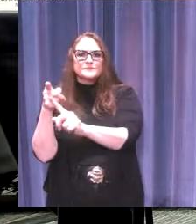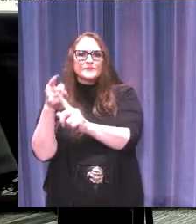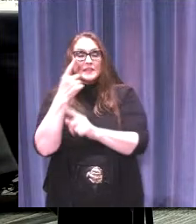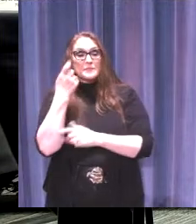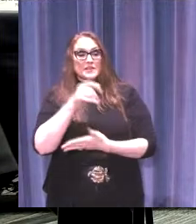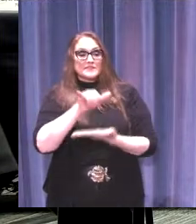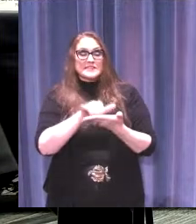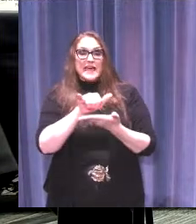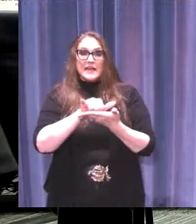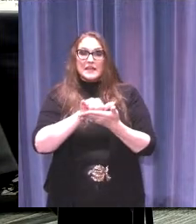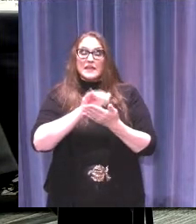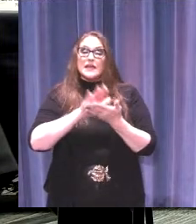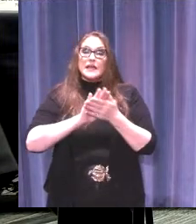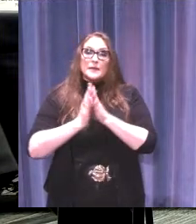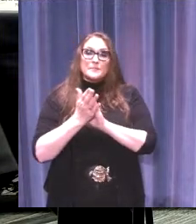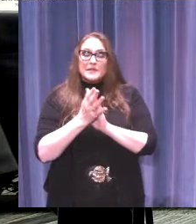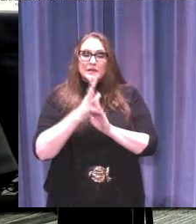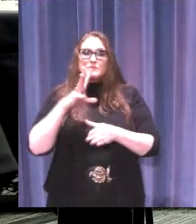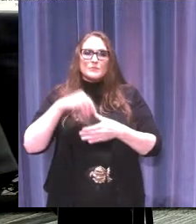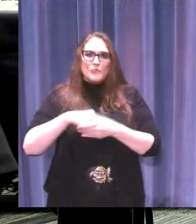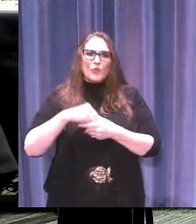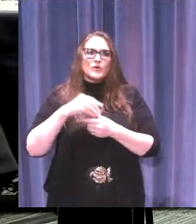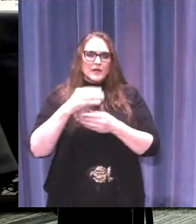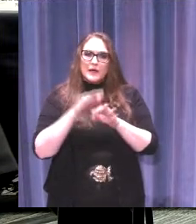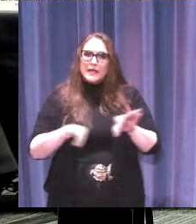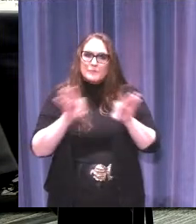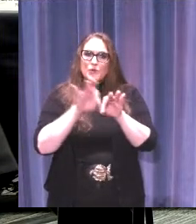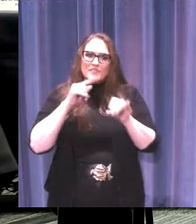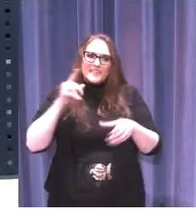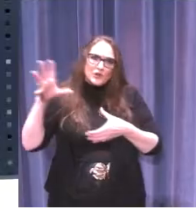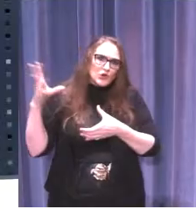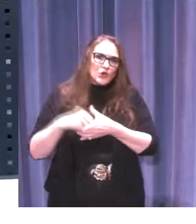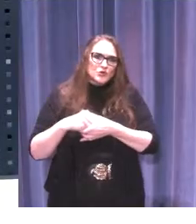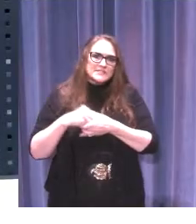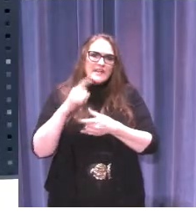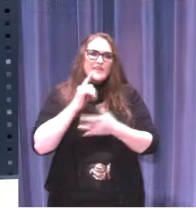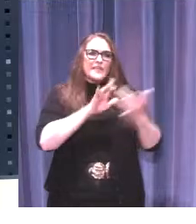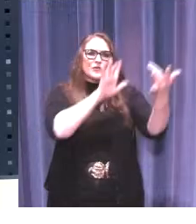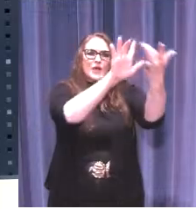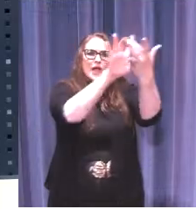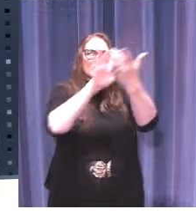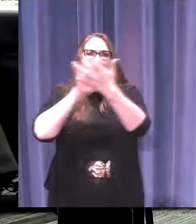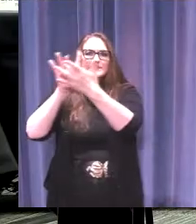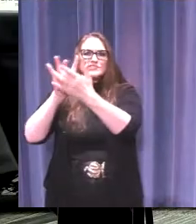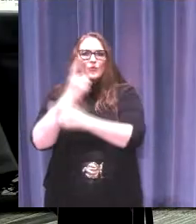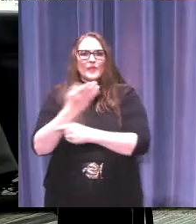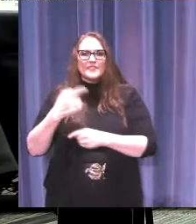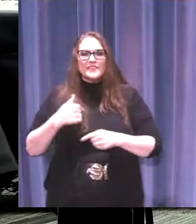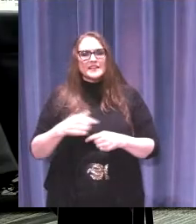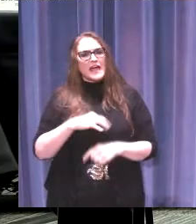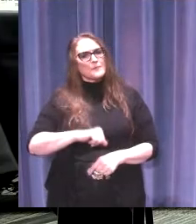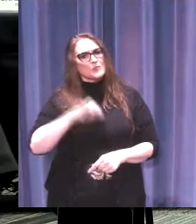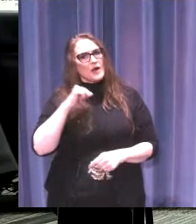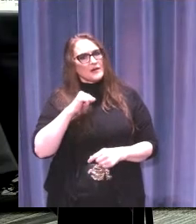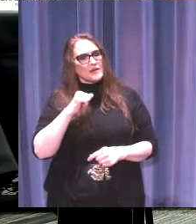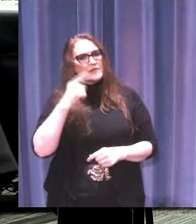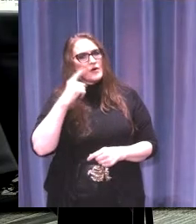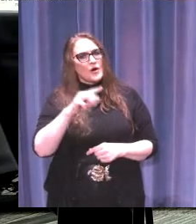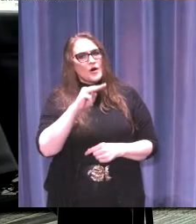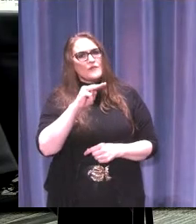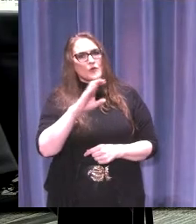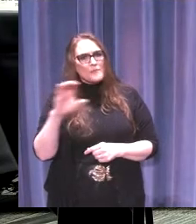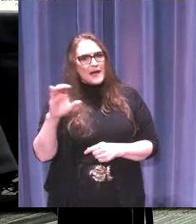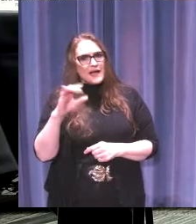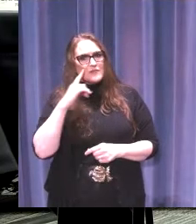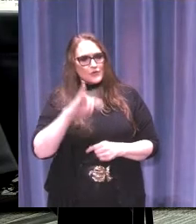becomes important that they're inclusive in their outreach. And one of the things that I'm proud of for Mott in that list